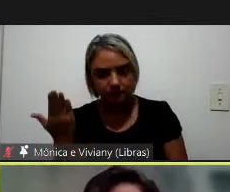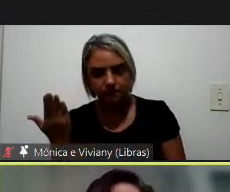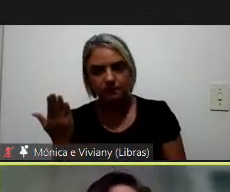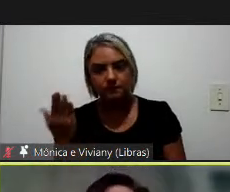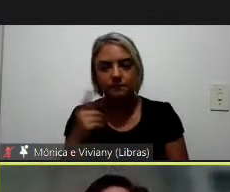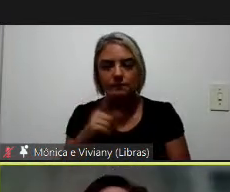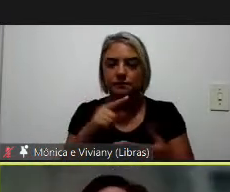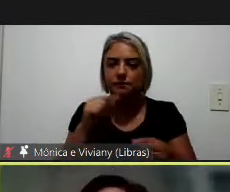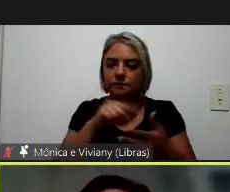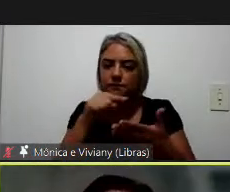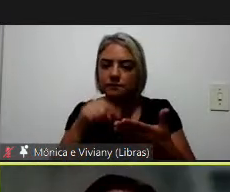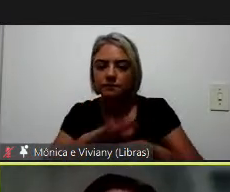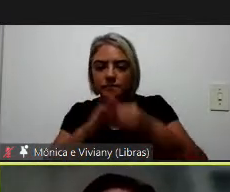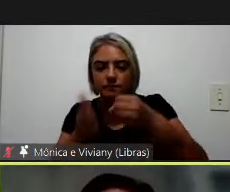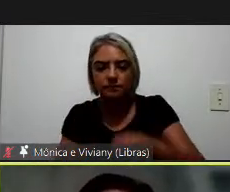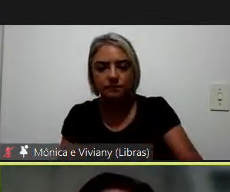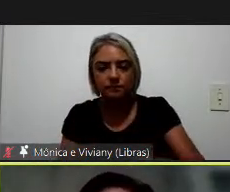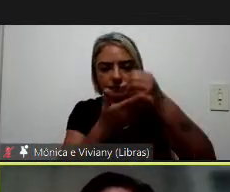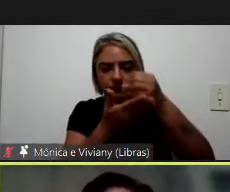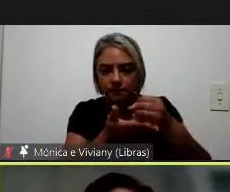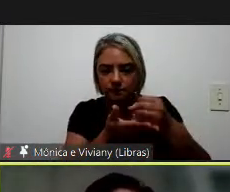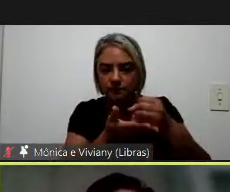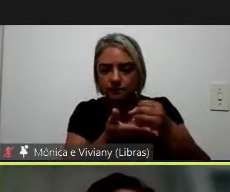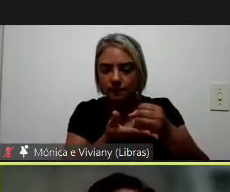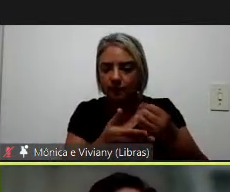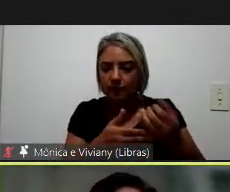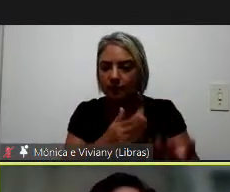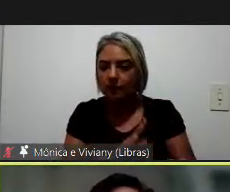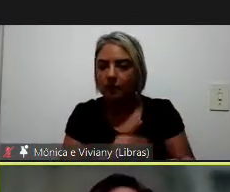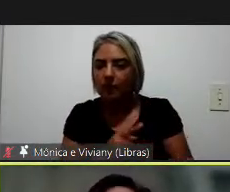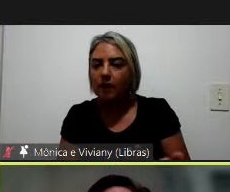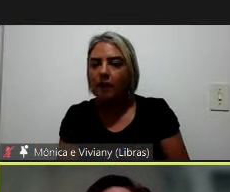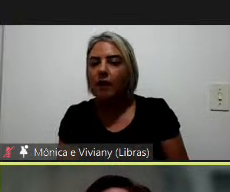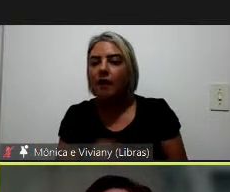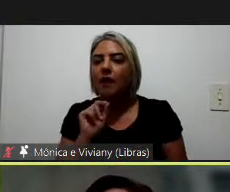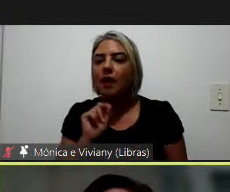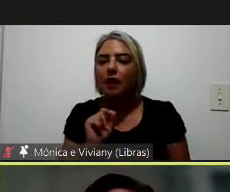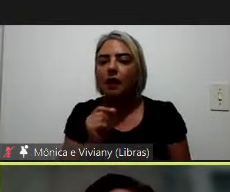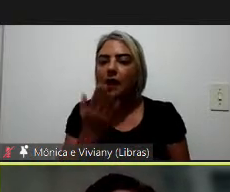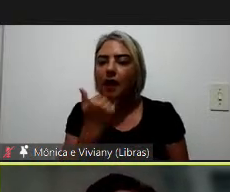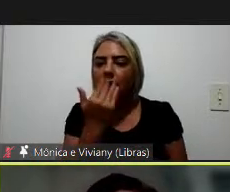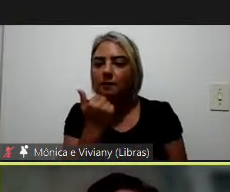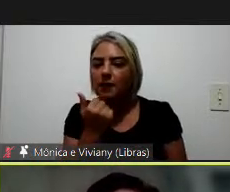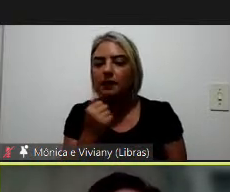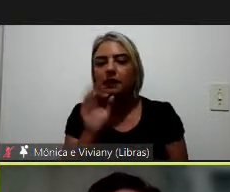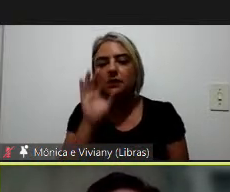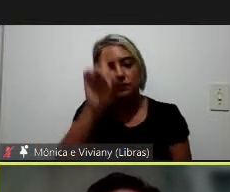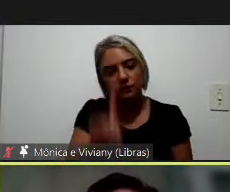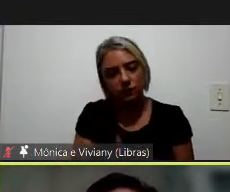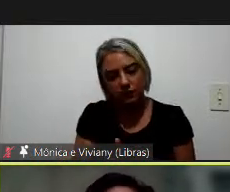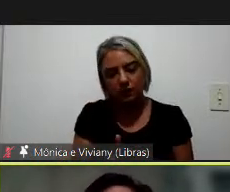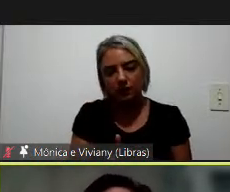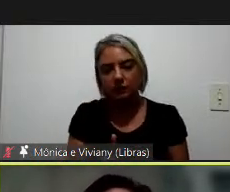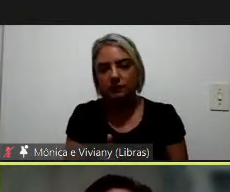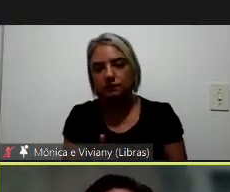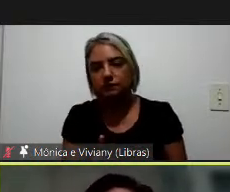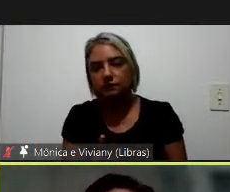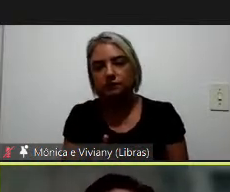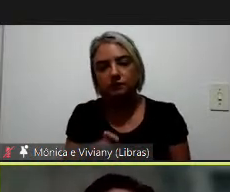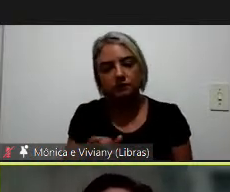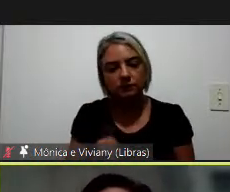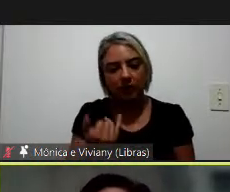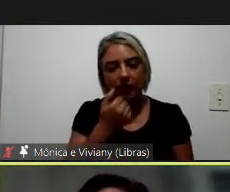So considering these goals, sustainable goals, like said, food as a